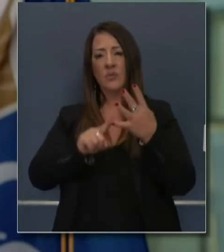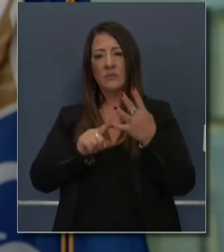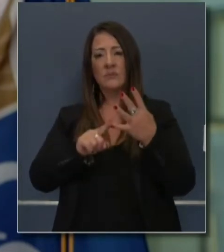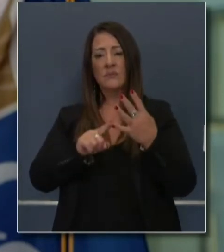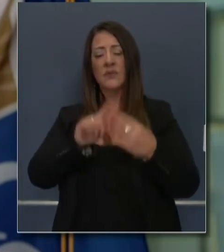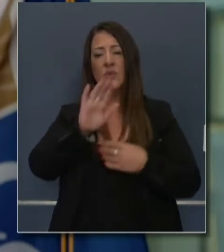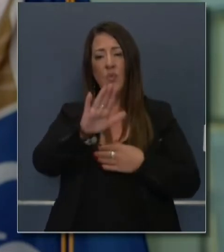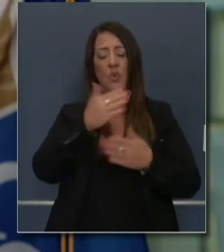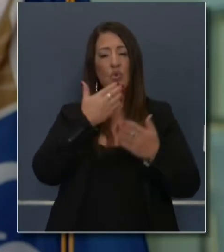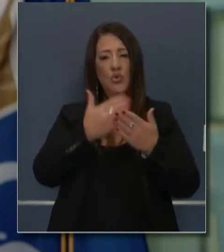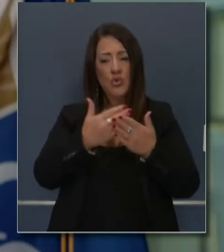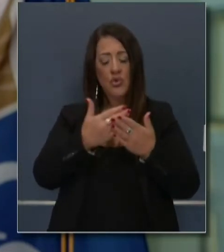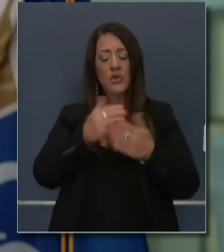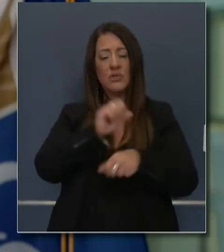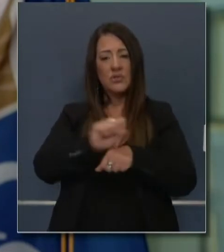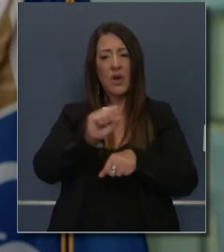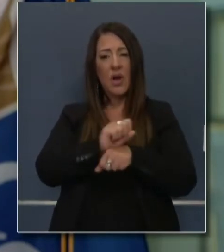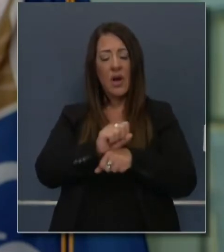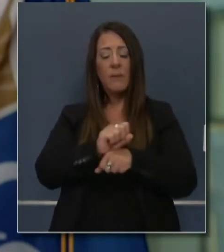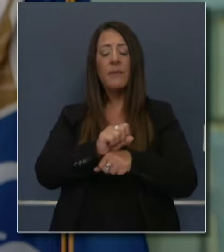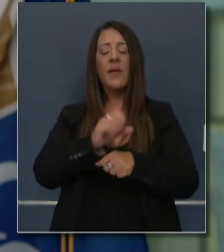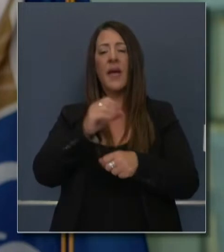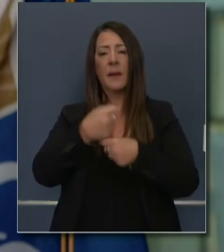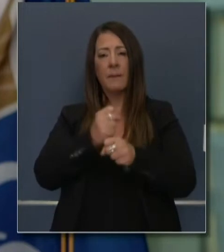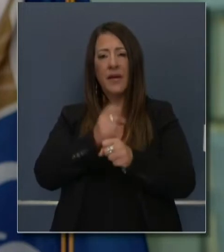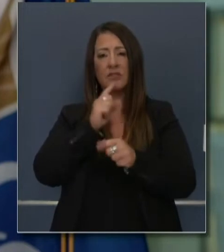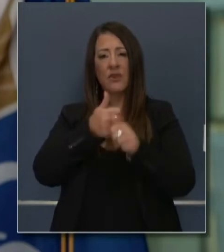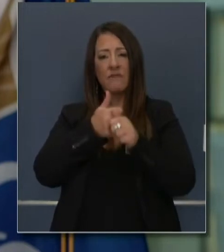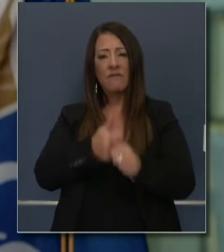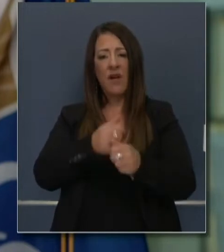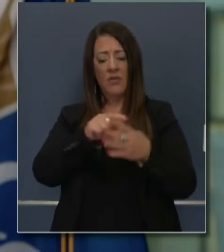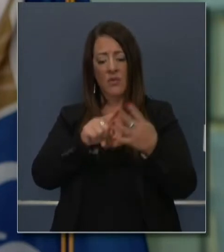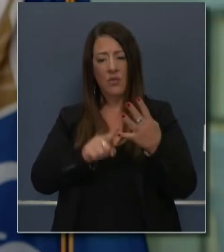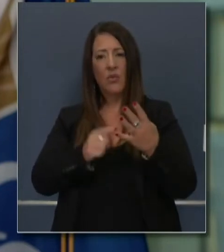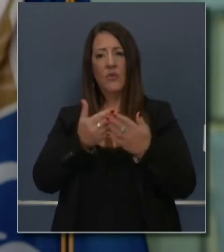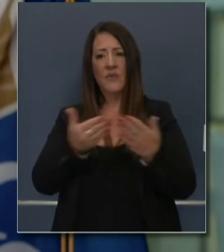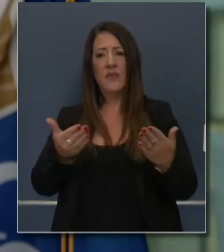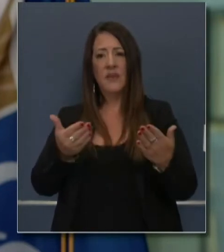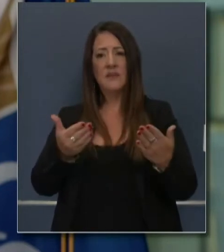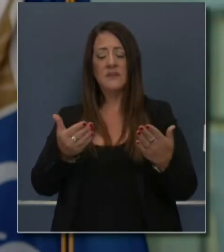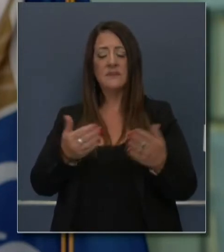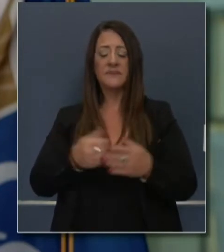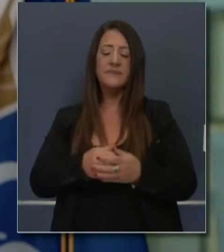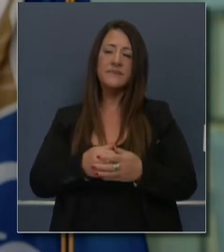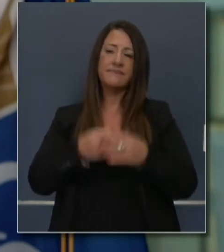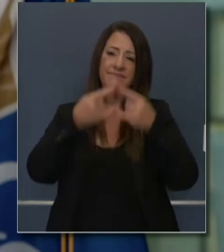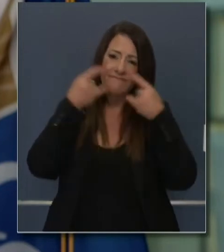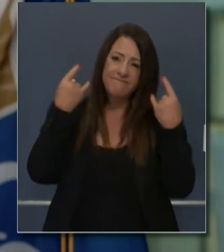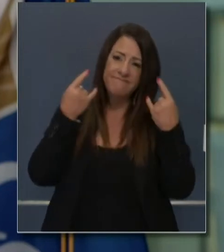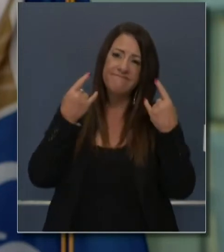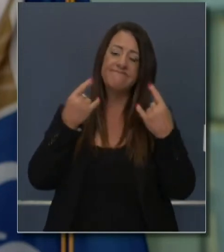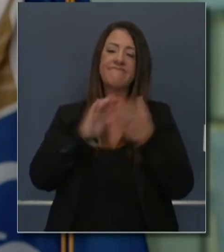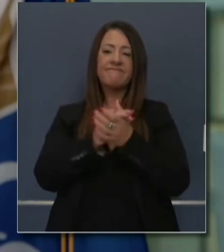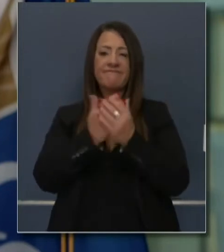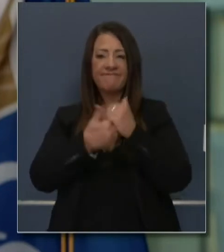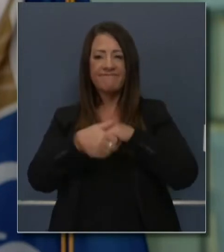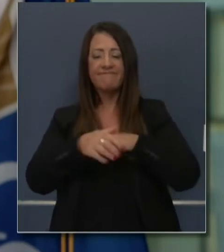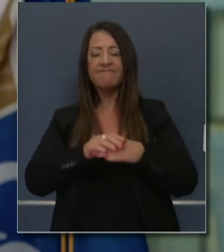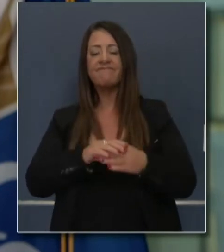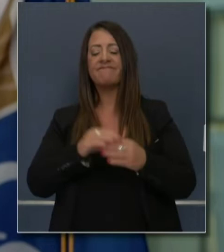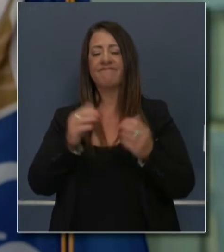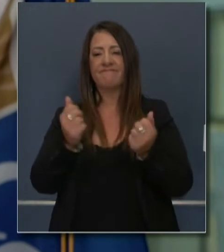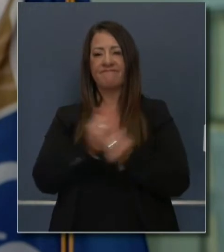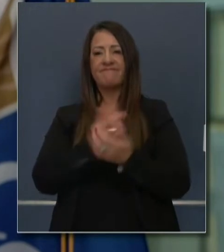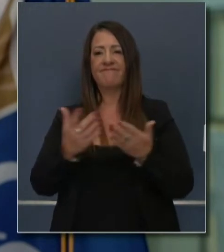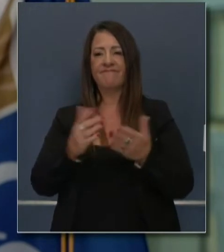example and by the potency and power of these simple four tasks. So thank you again for the